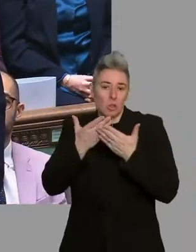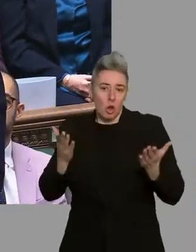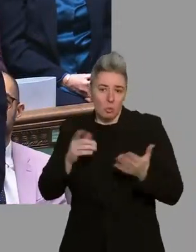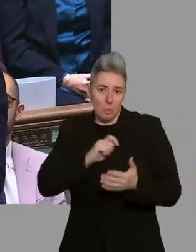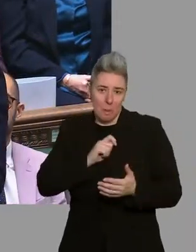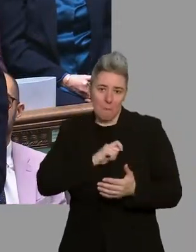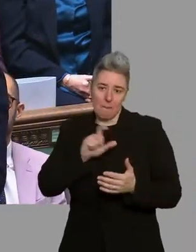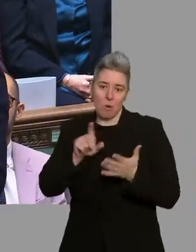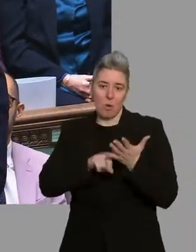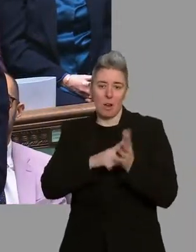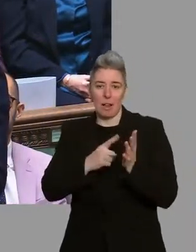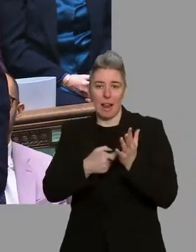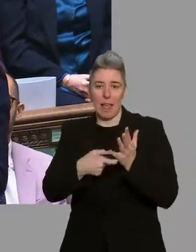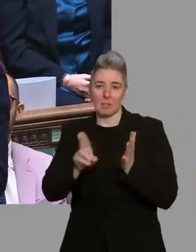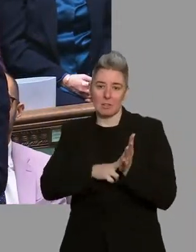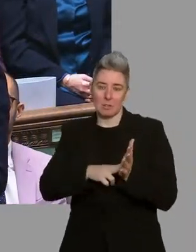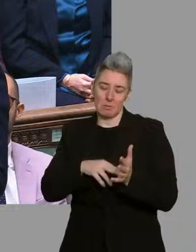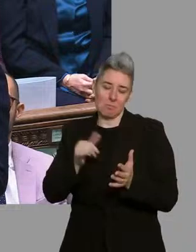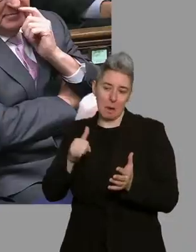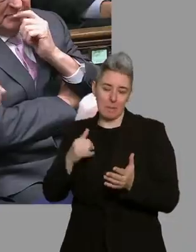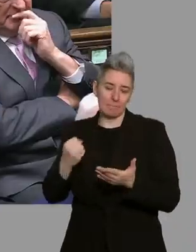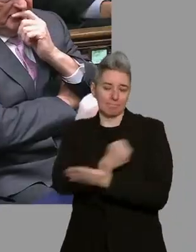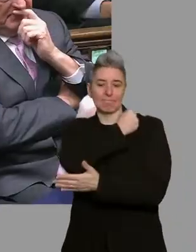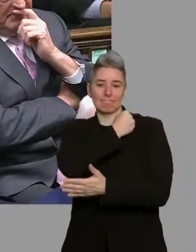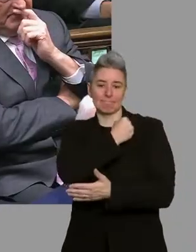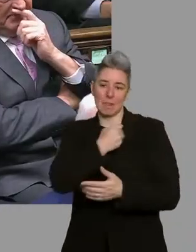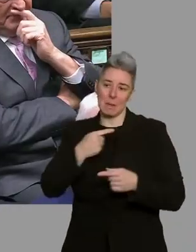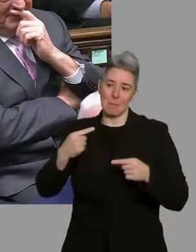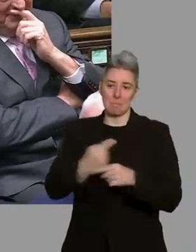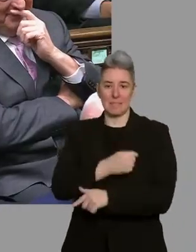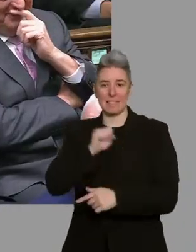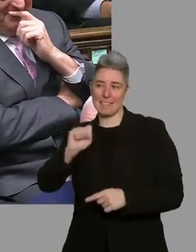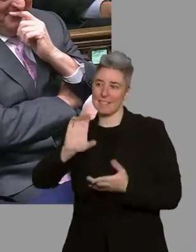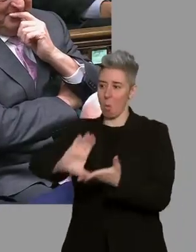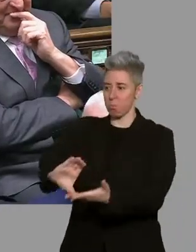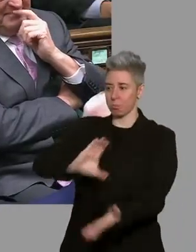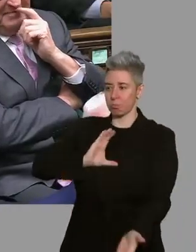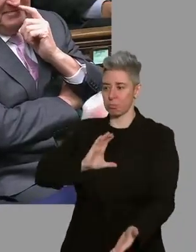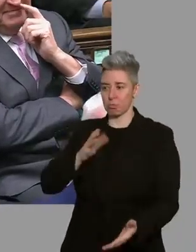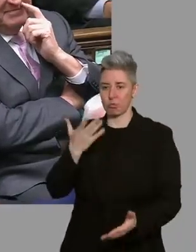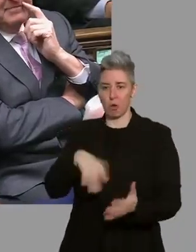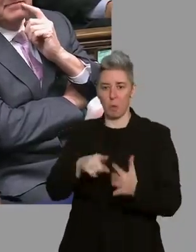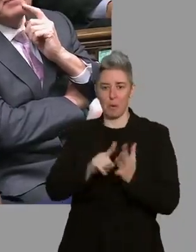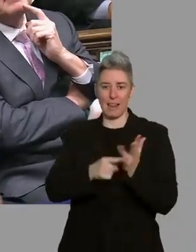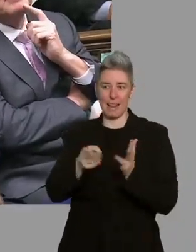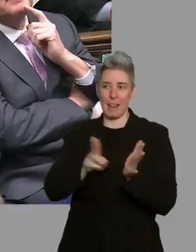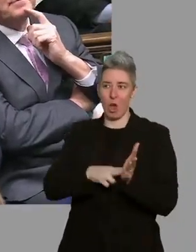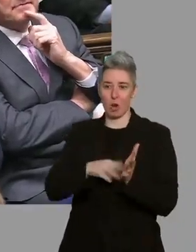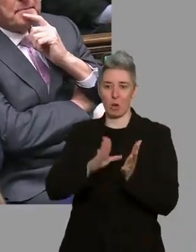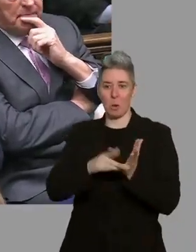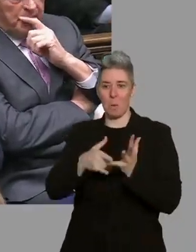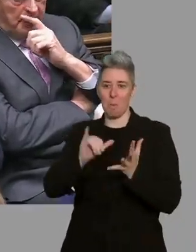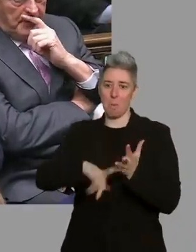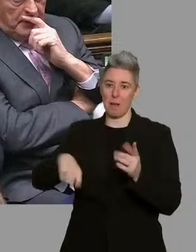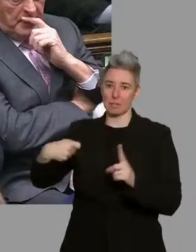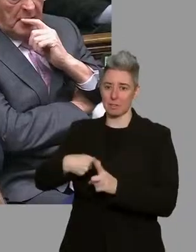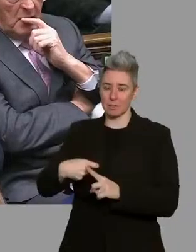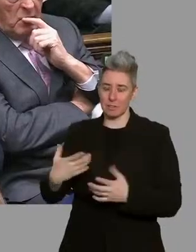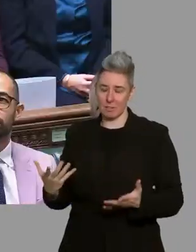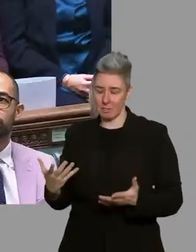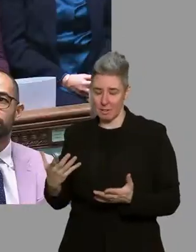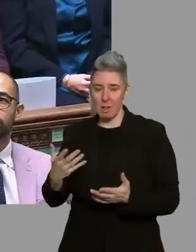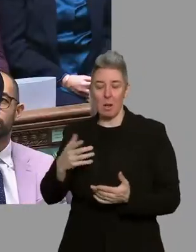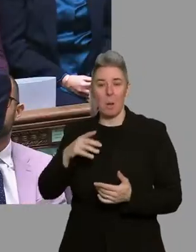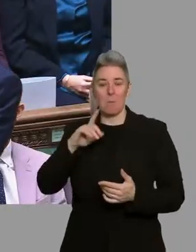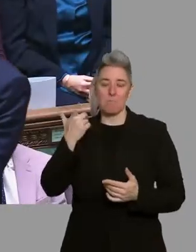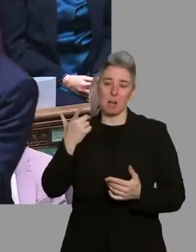Musk, the spectre of the richest man in the world trying to buy a British political